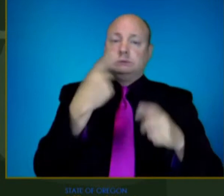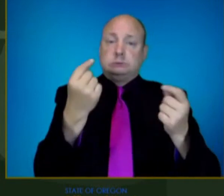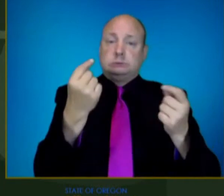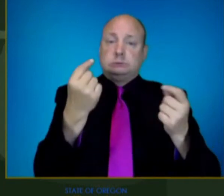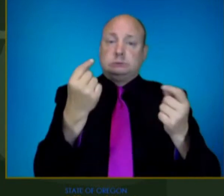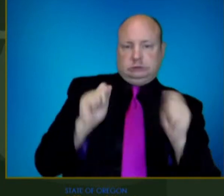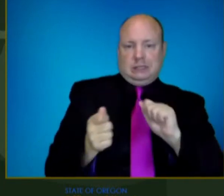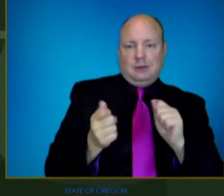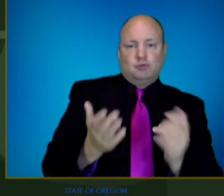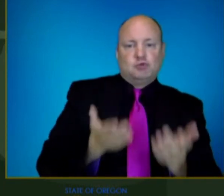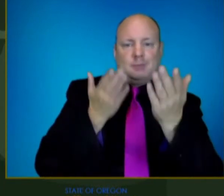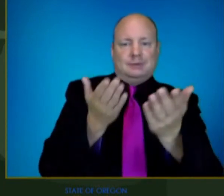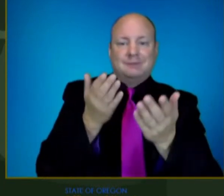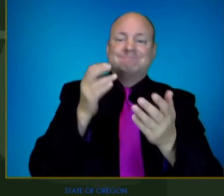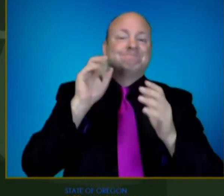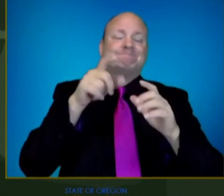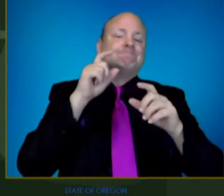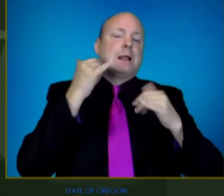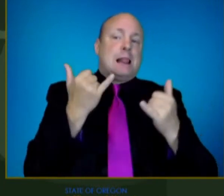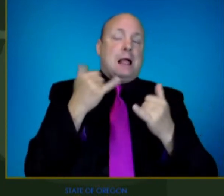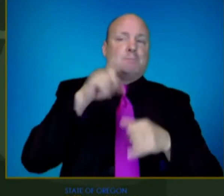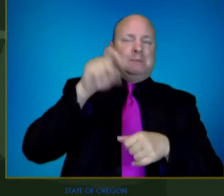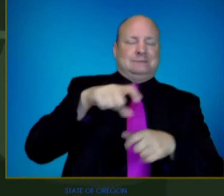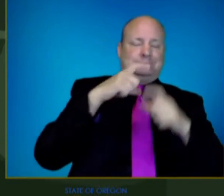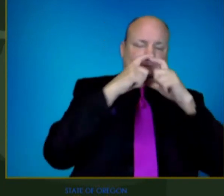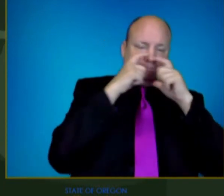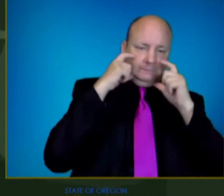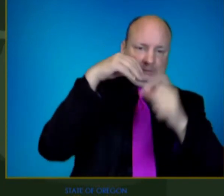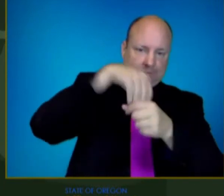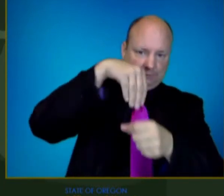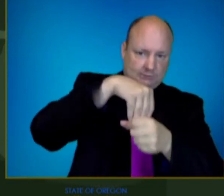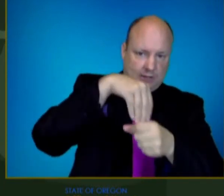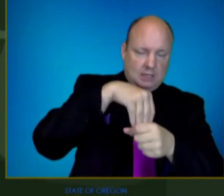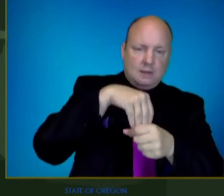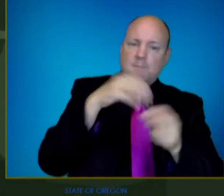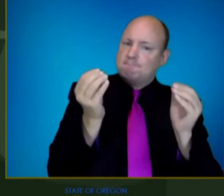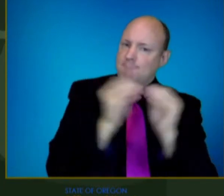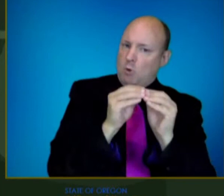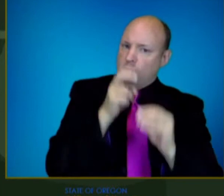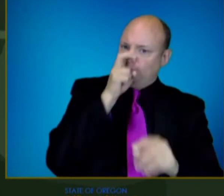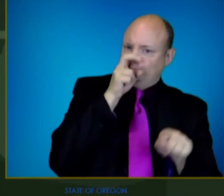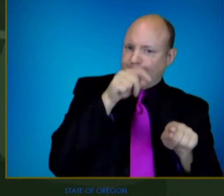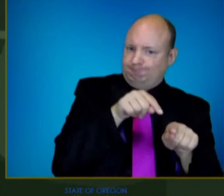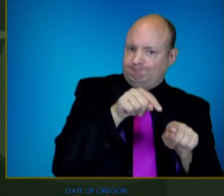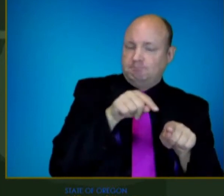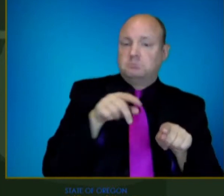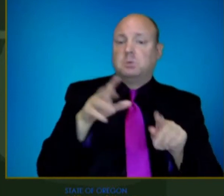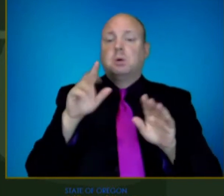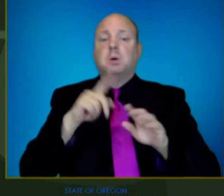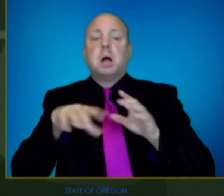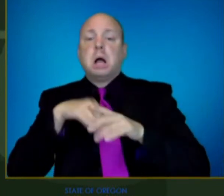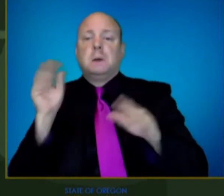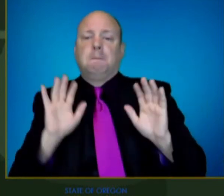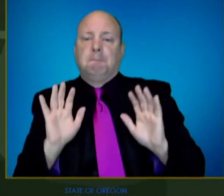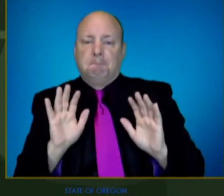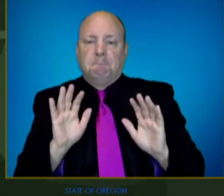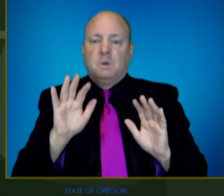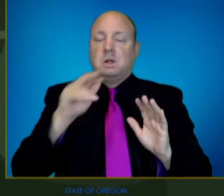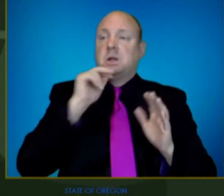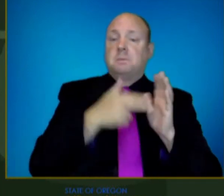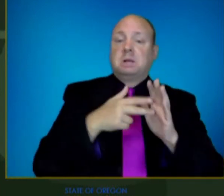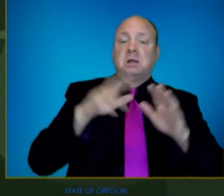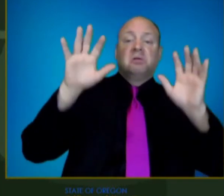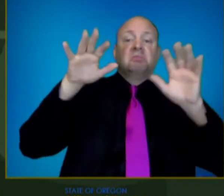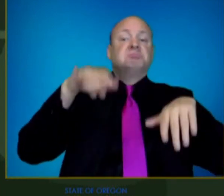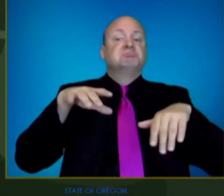people really taking precautions. So reopening didn't mean that we had no recommendations out there, that we weren't working to provide